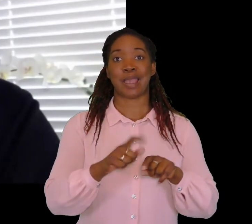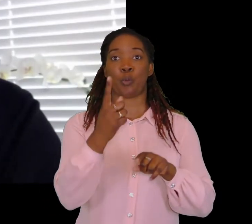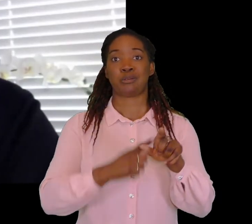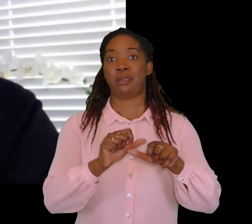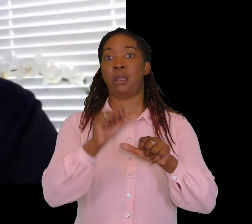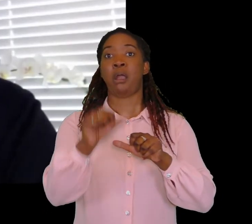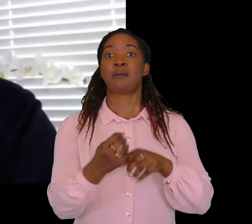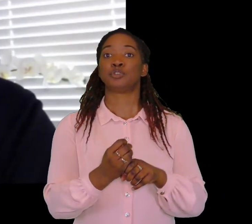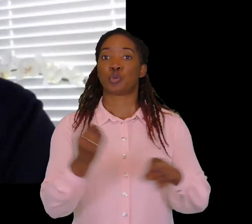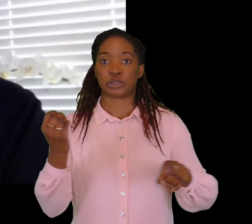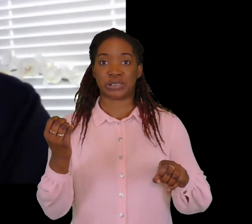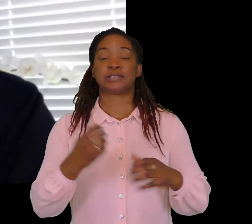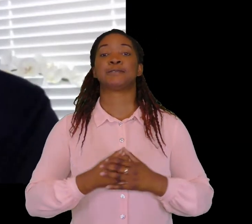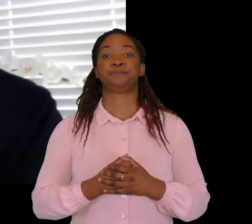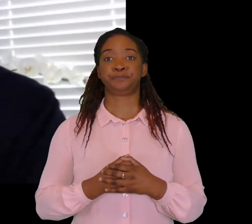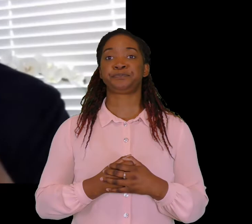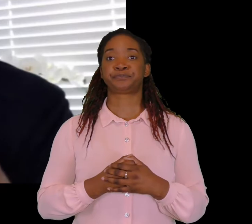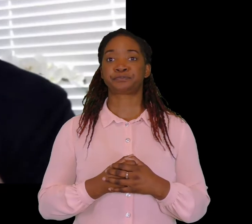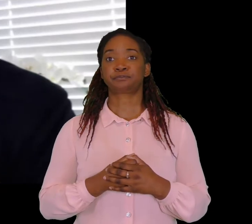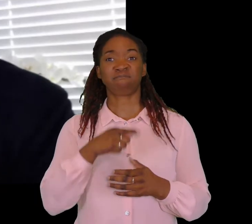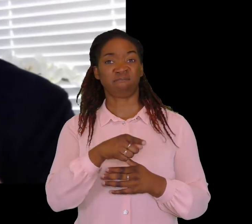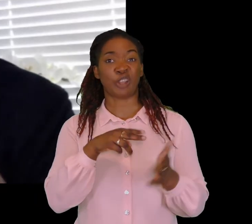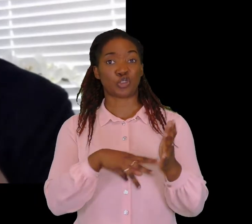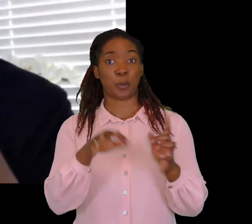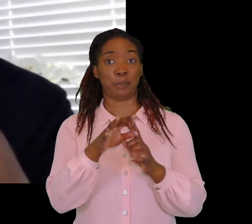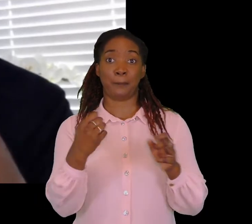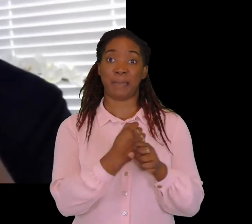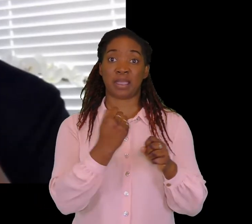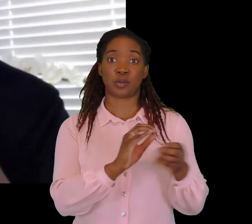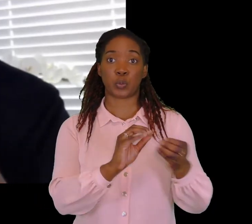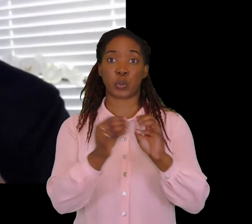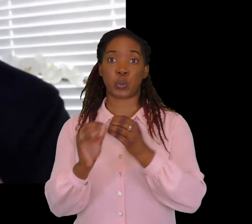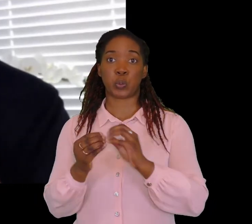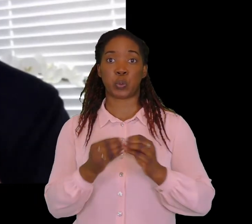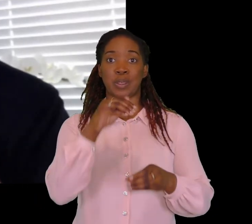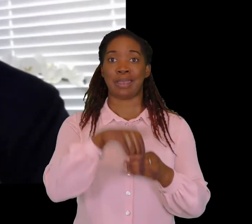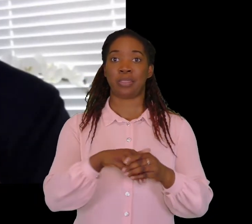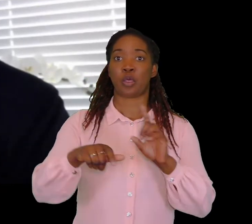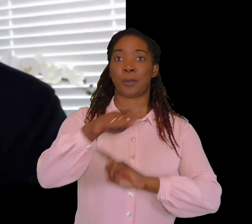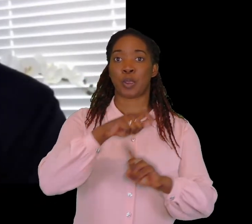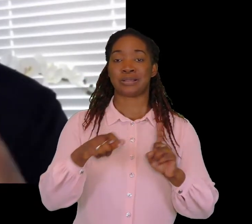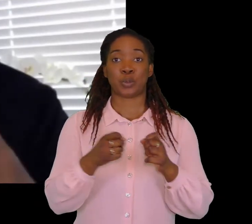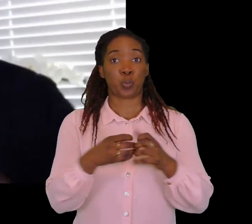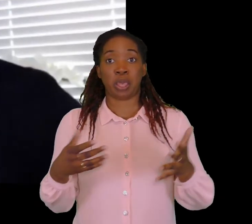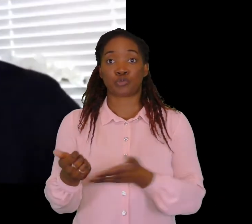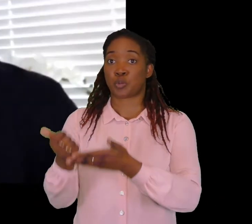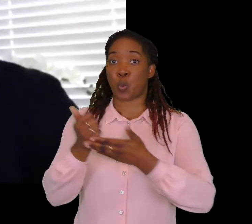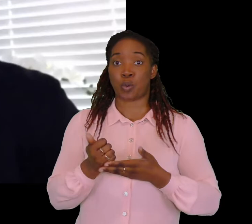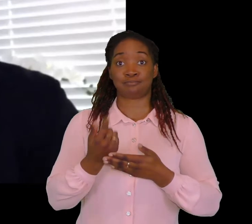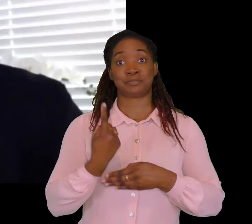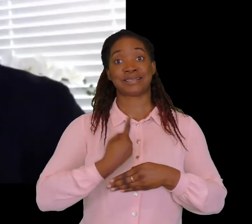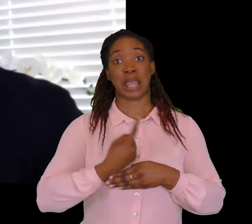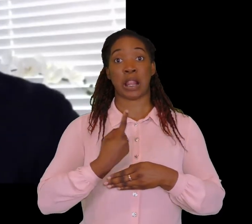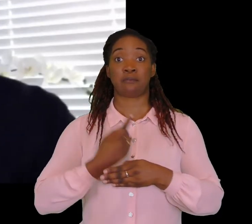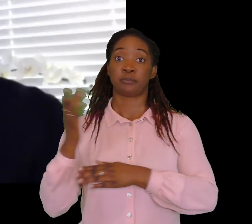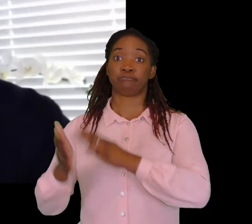graduated from my undergraduate studies in Newport, making work within the communities without any support, just by